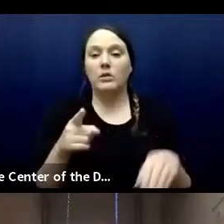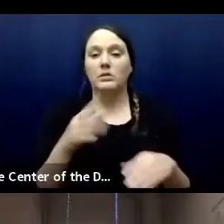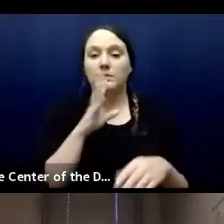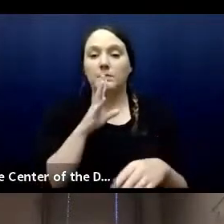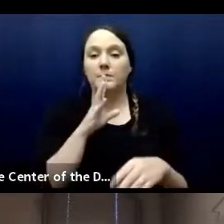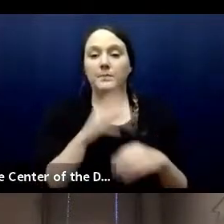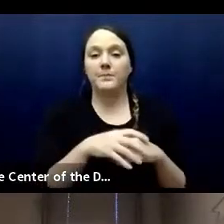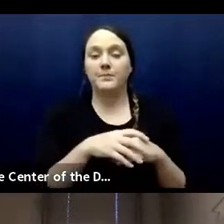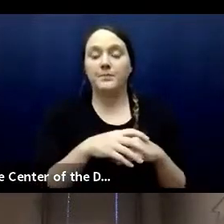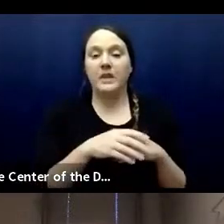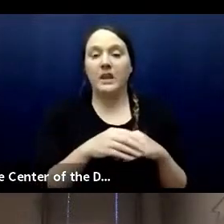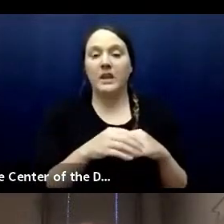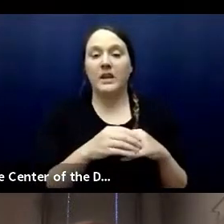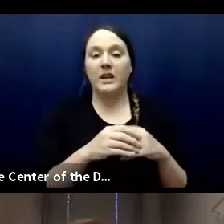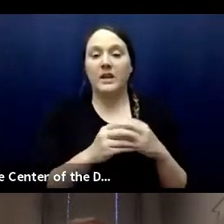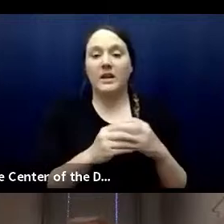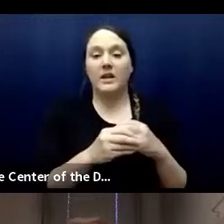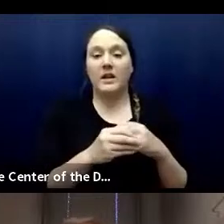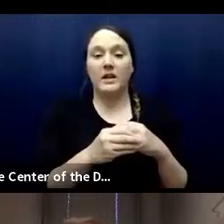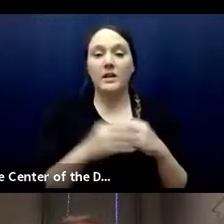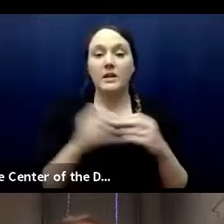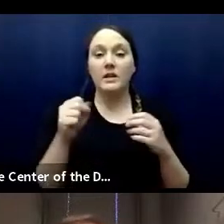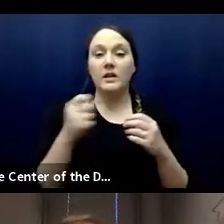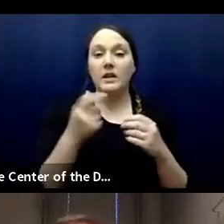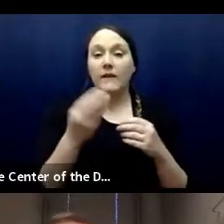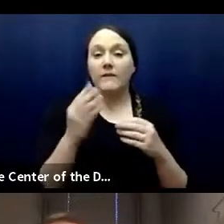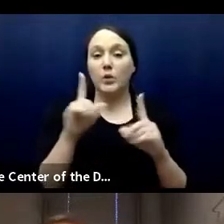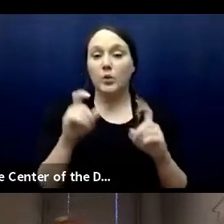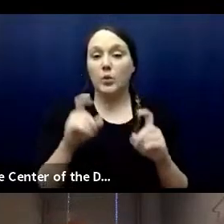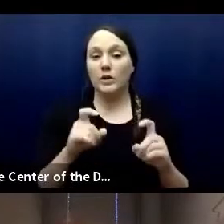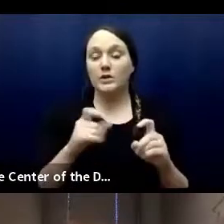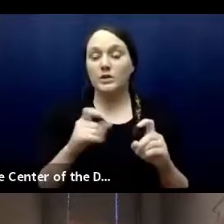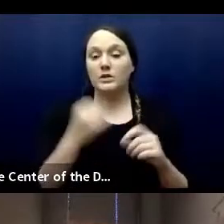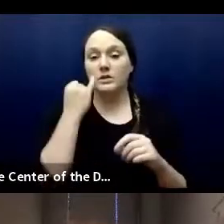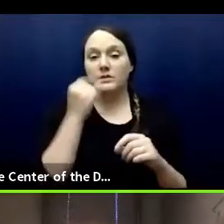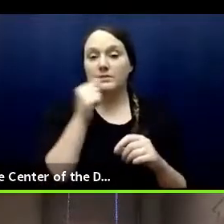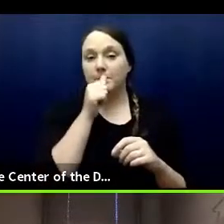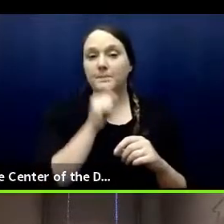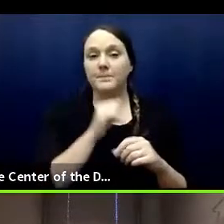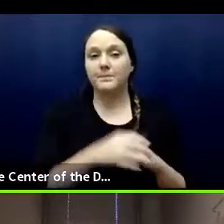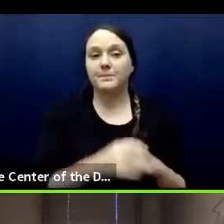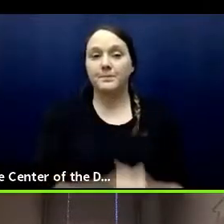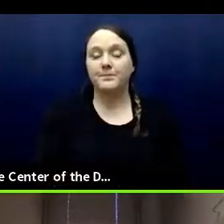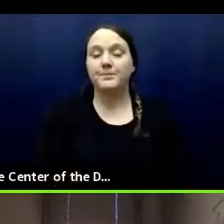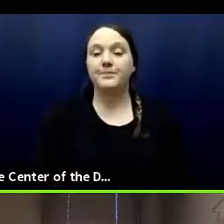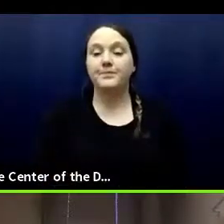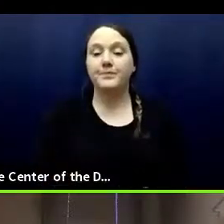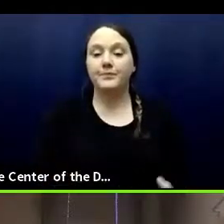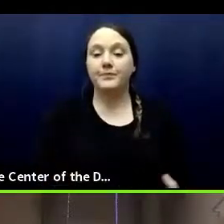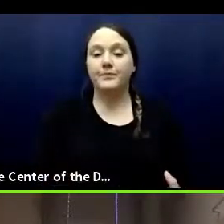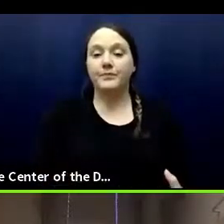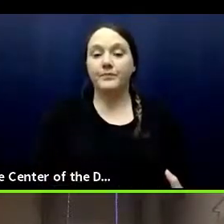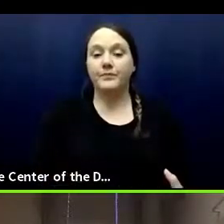Yeah, I have actually a few questions, if you all would just bear with me. No.